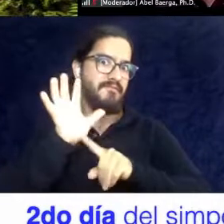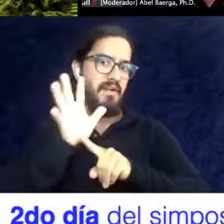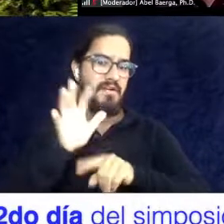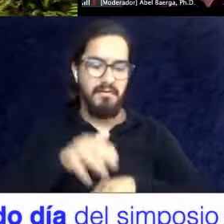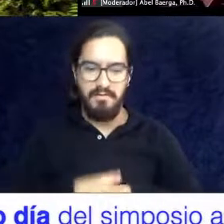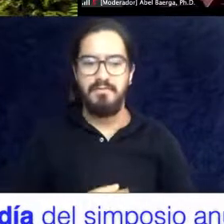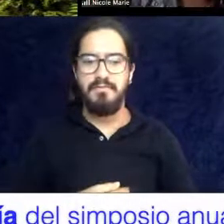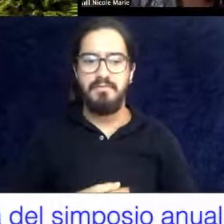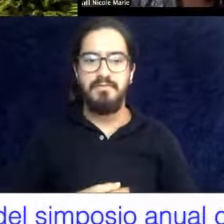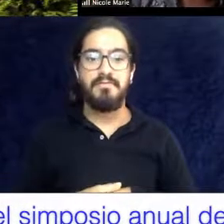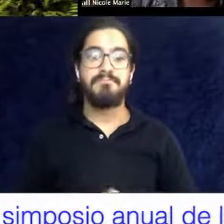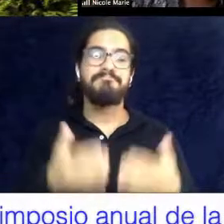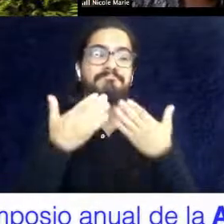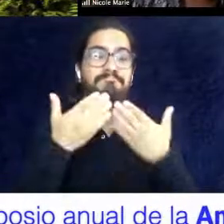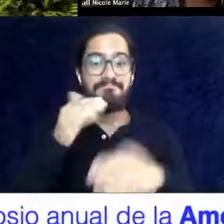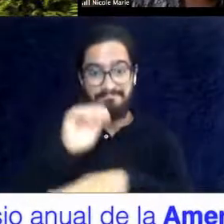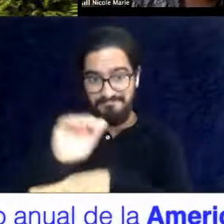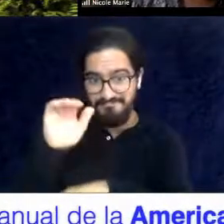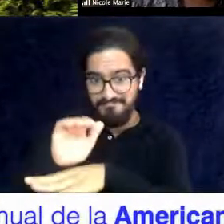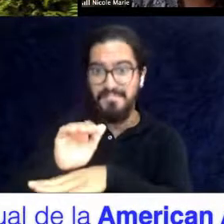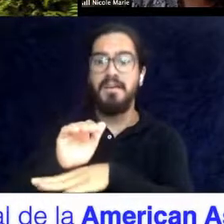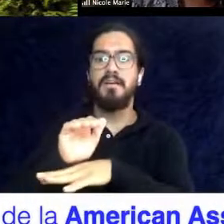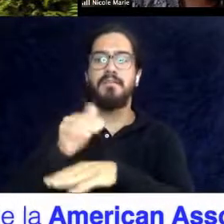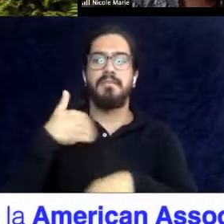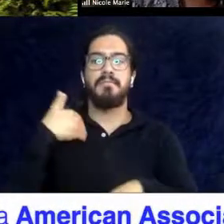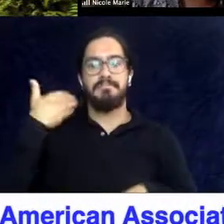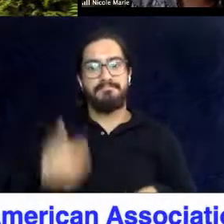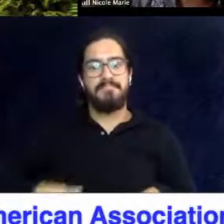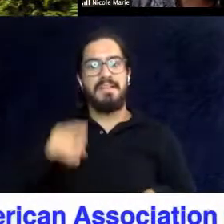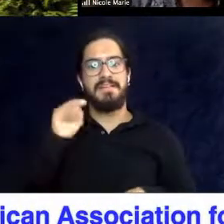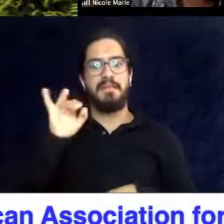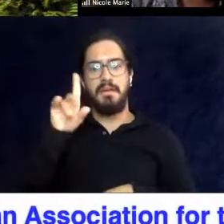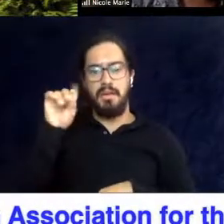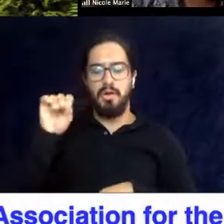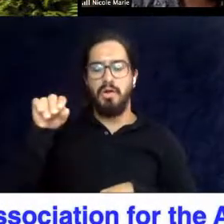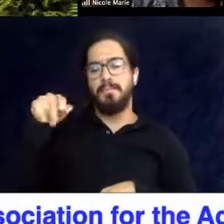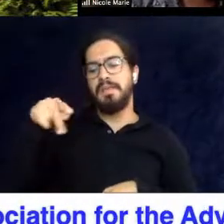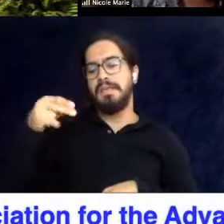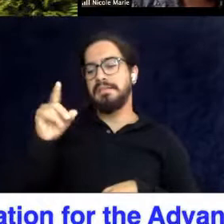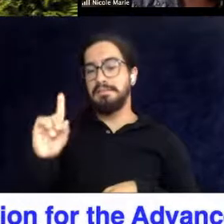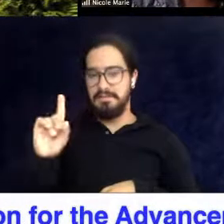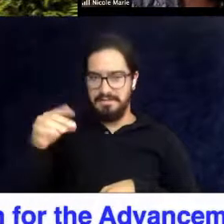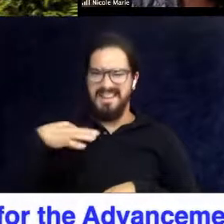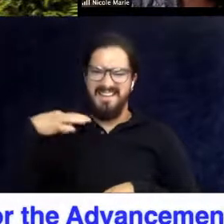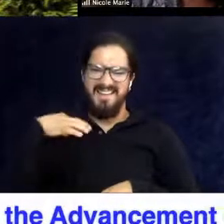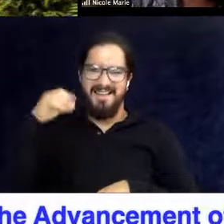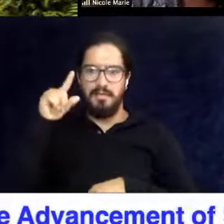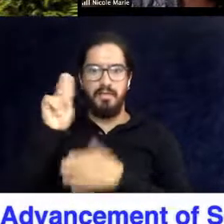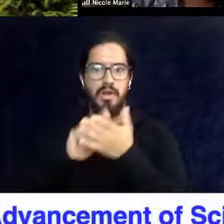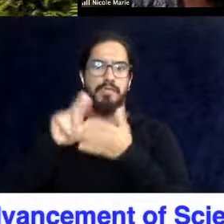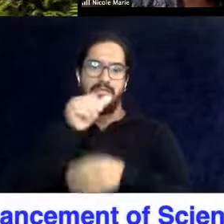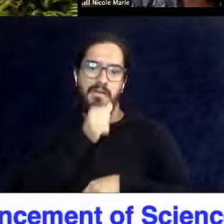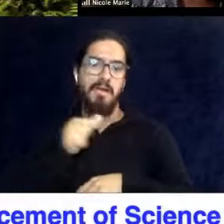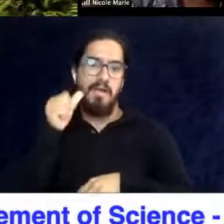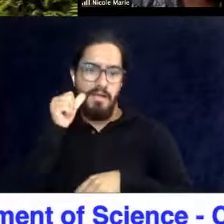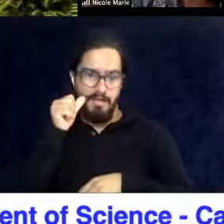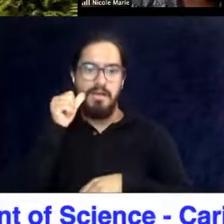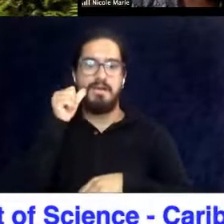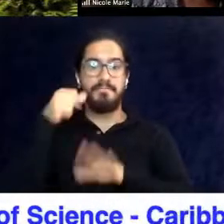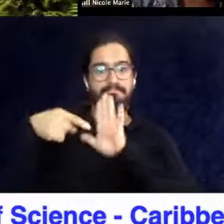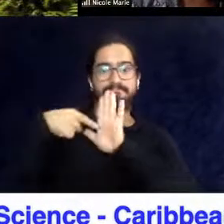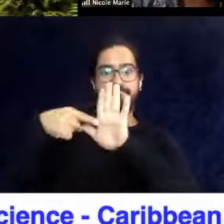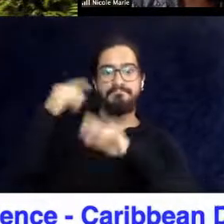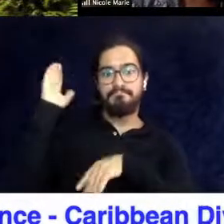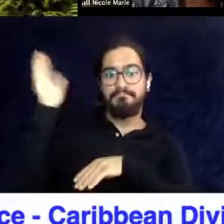Good afternoon. My name is Nicole Colon. I am a PhD candidate at the University of Arizona, and today I will be presenting about